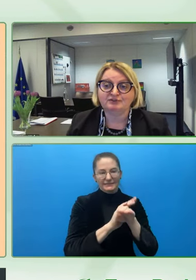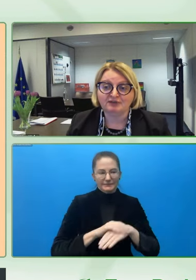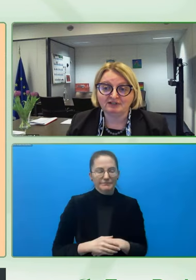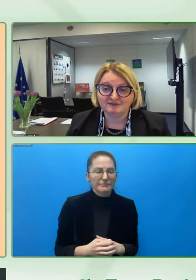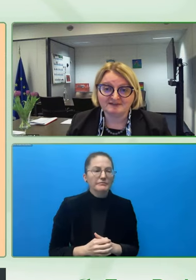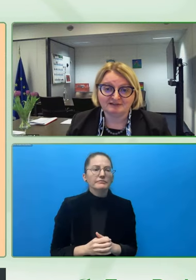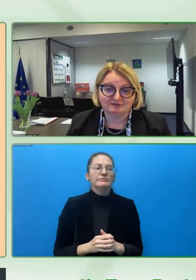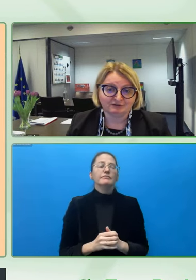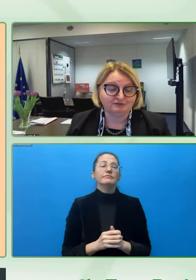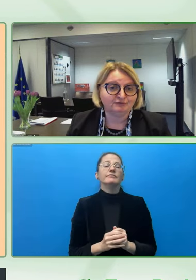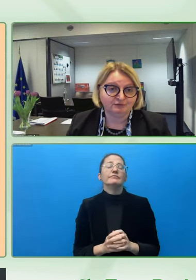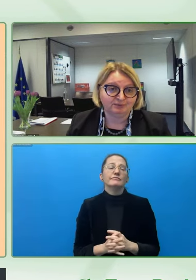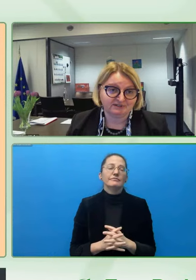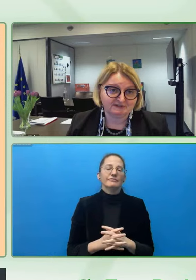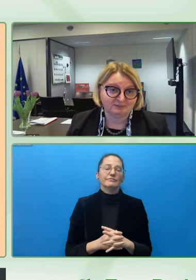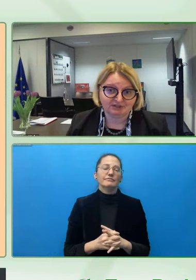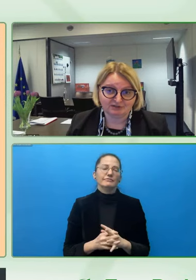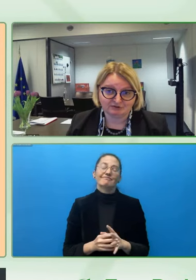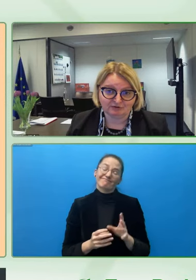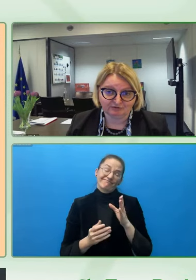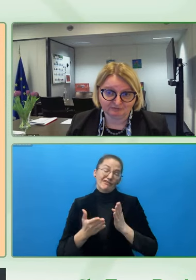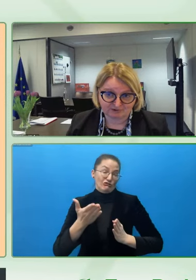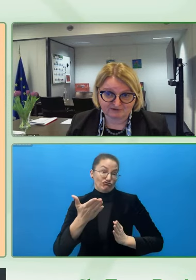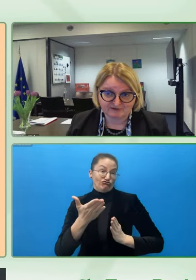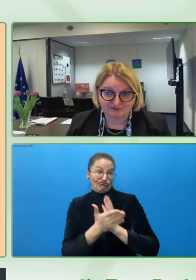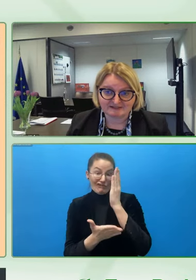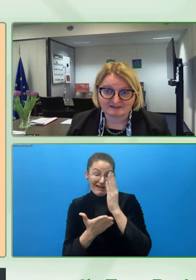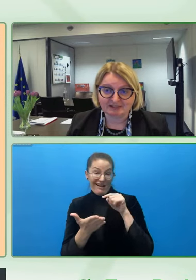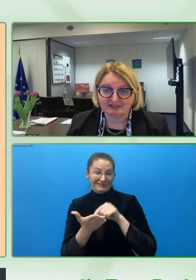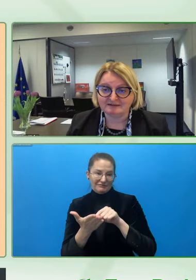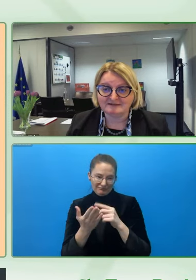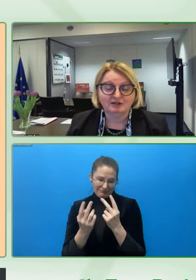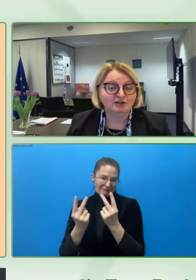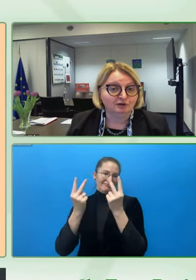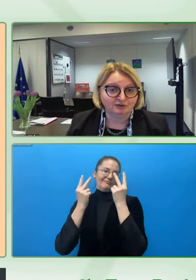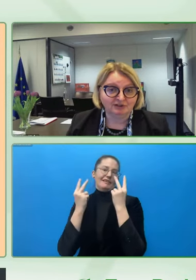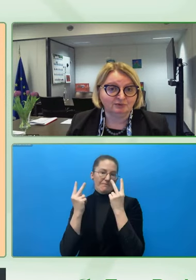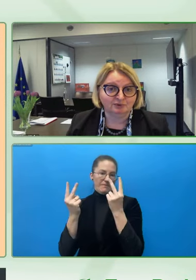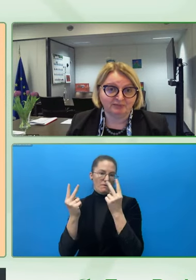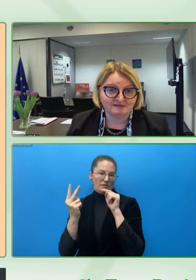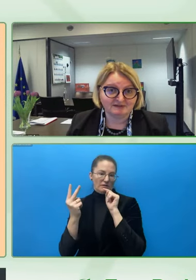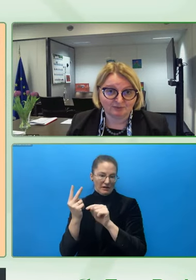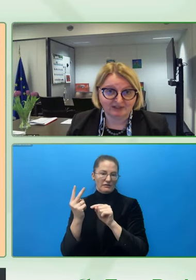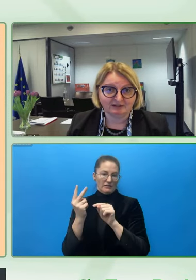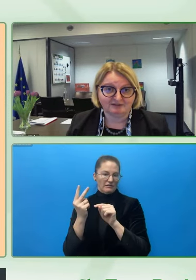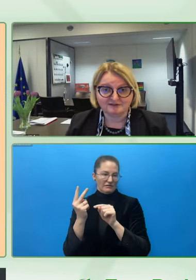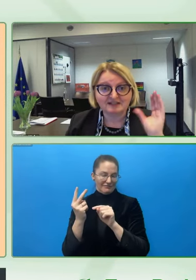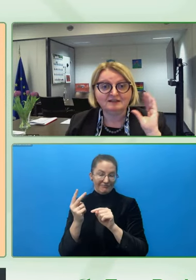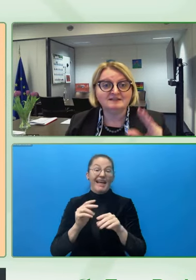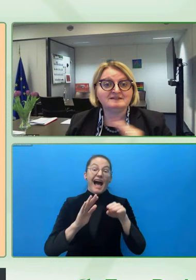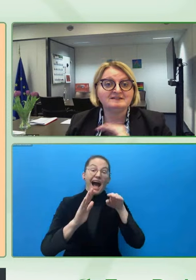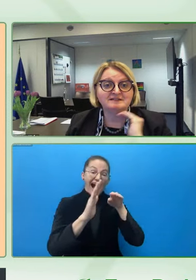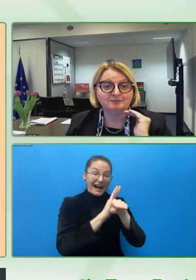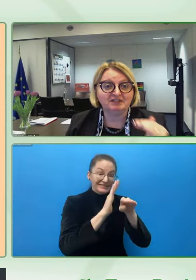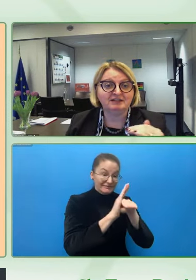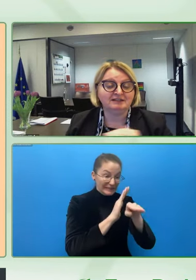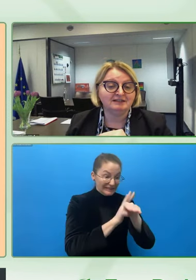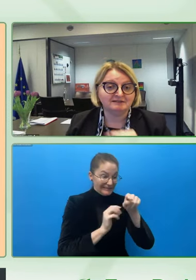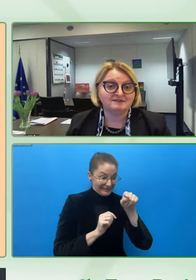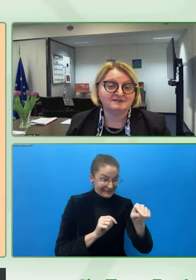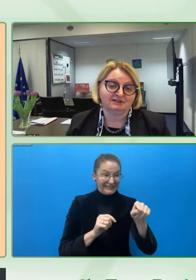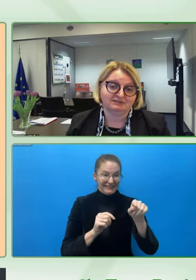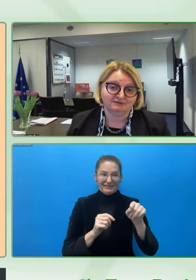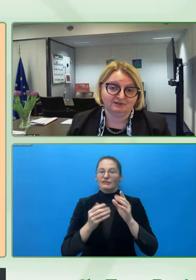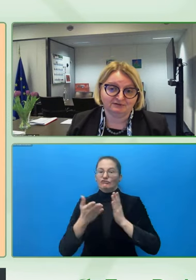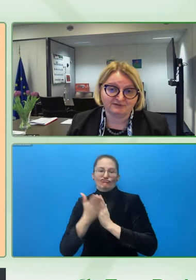also prerequisite for the full participation of persons with disabilities on equal basis with others. And this is the beginning